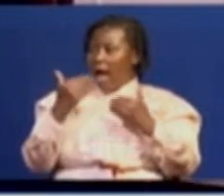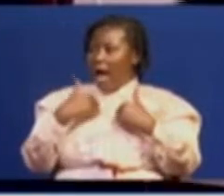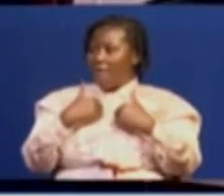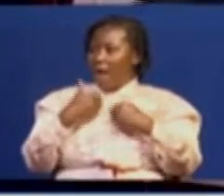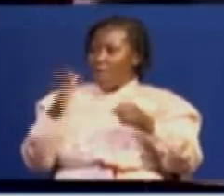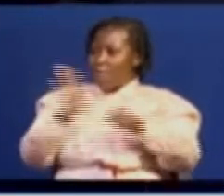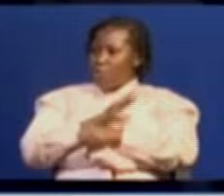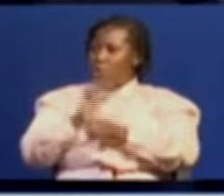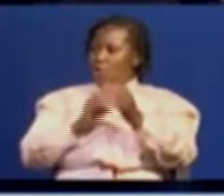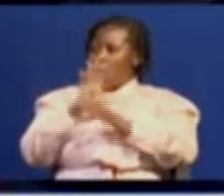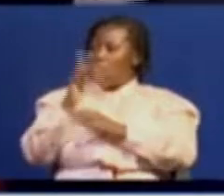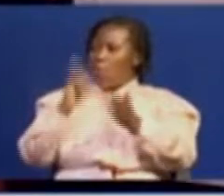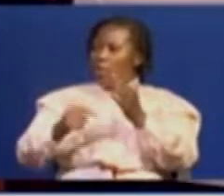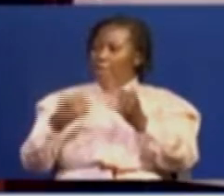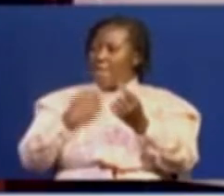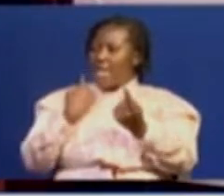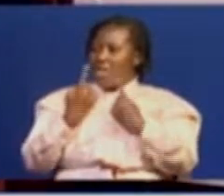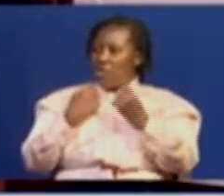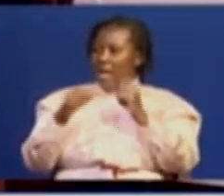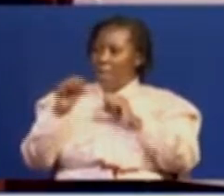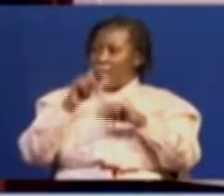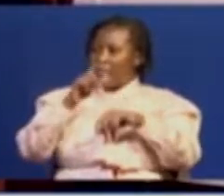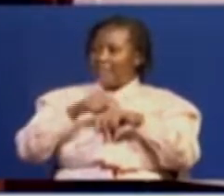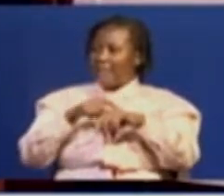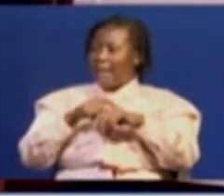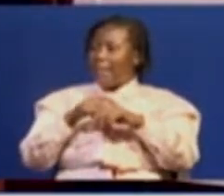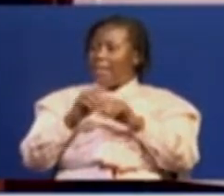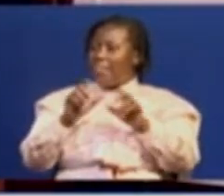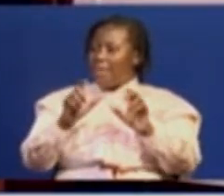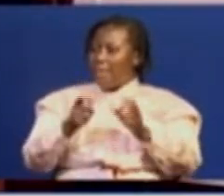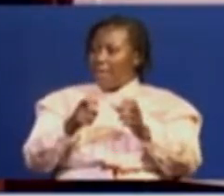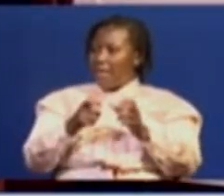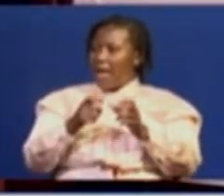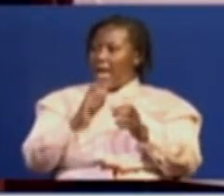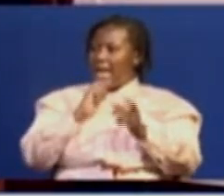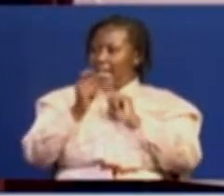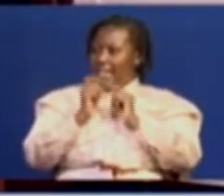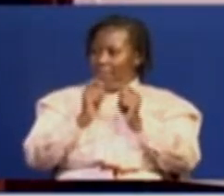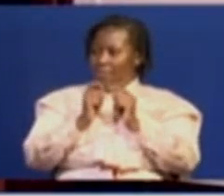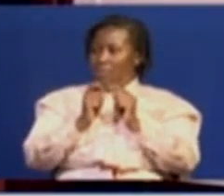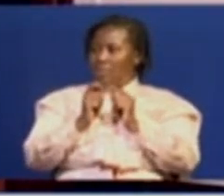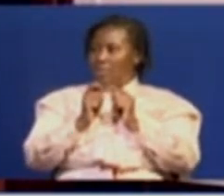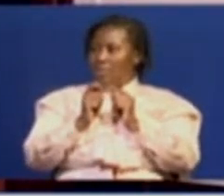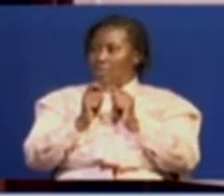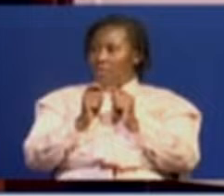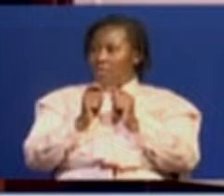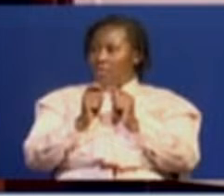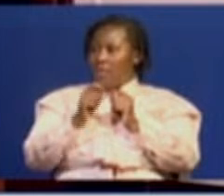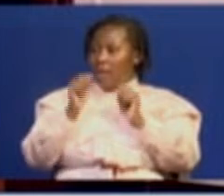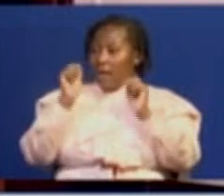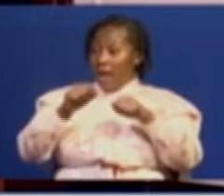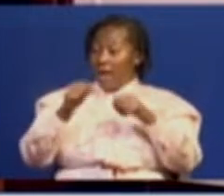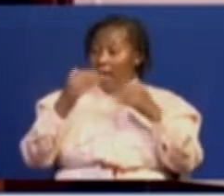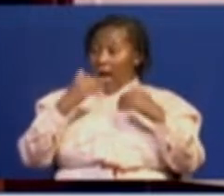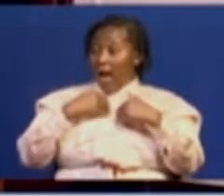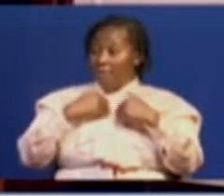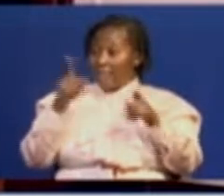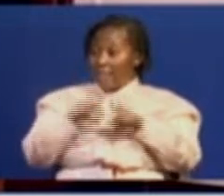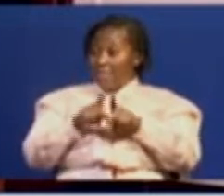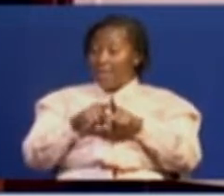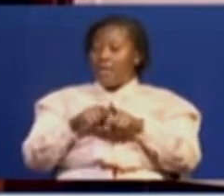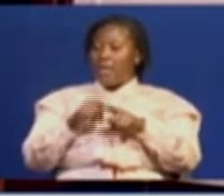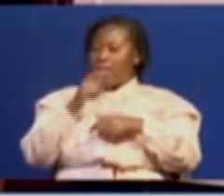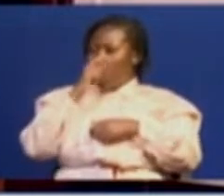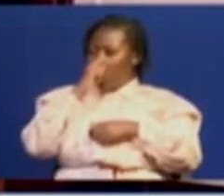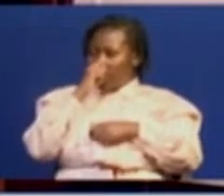have a full video of what I talked about during that media interview. Do you wish us to have the same played?